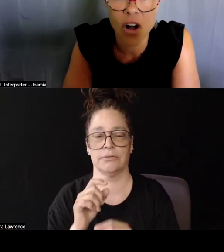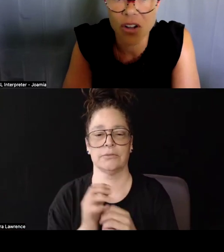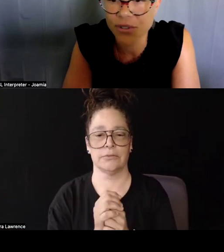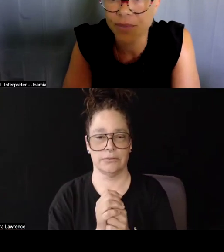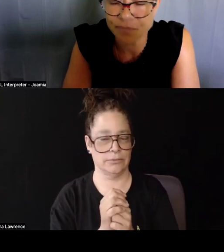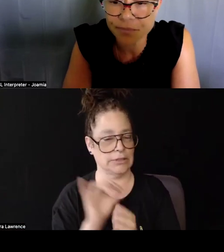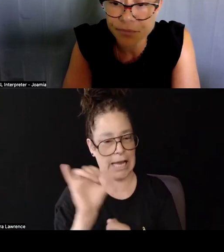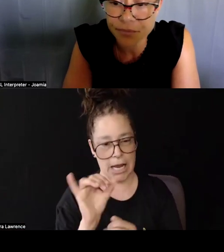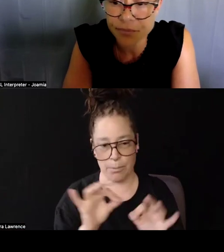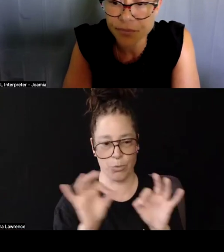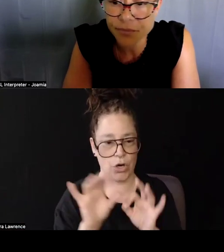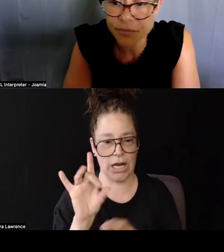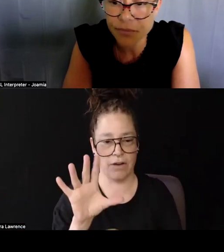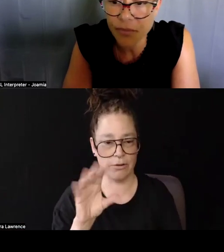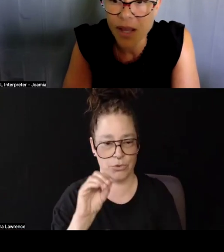Dolls,